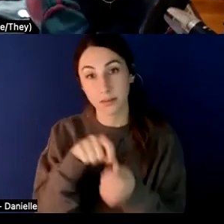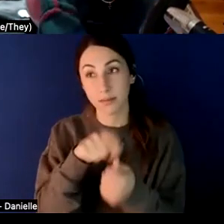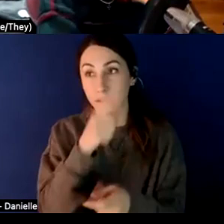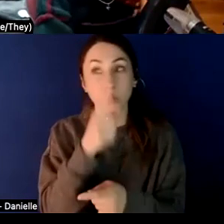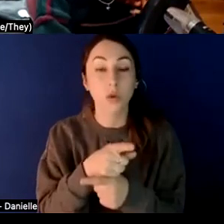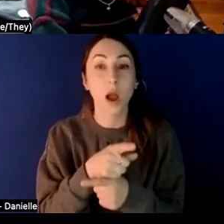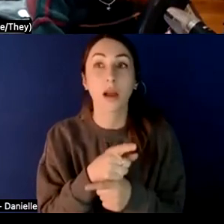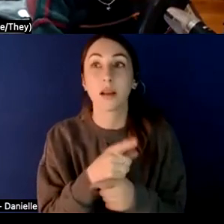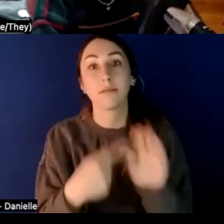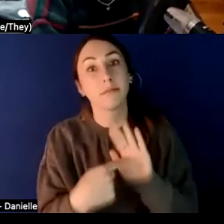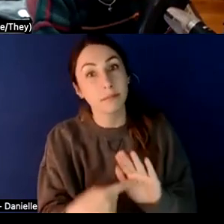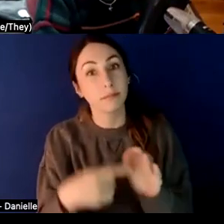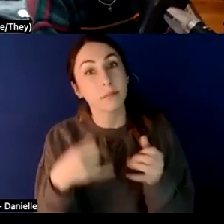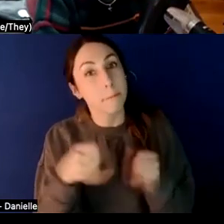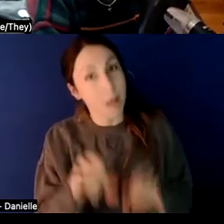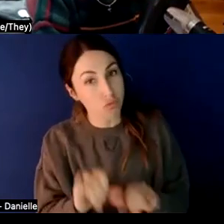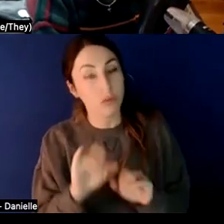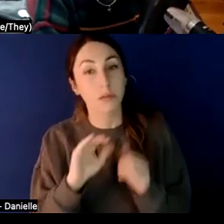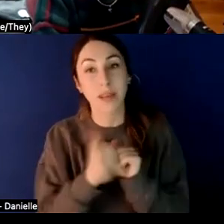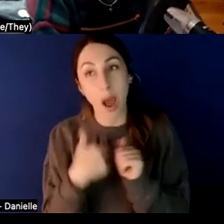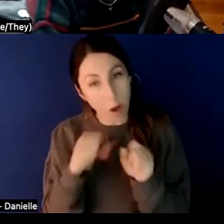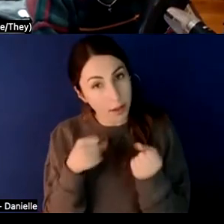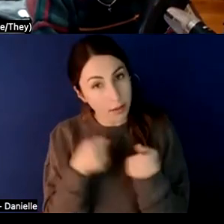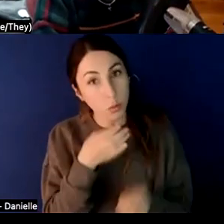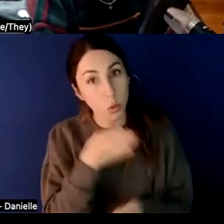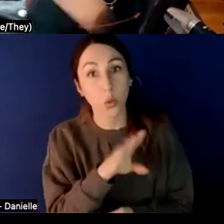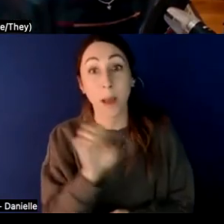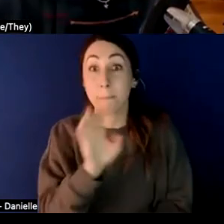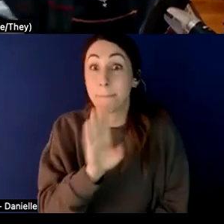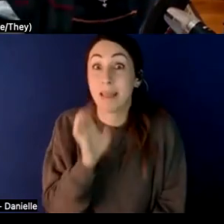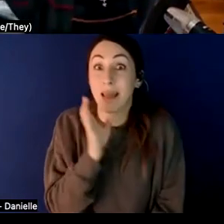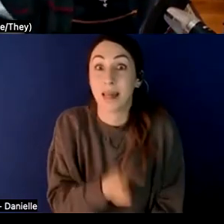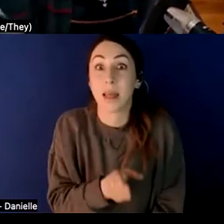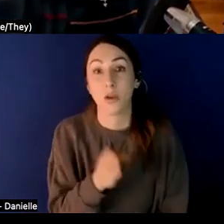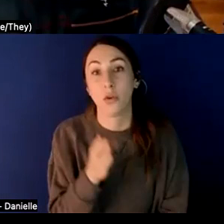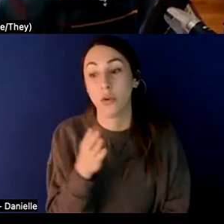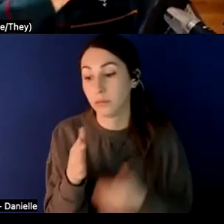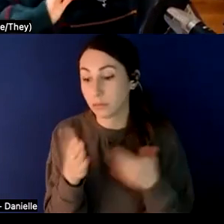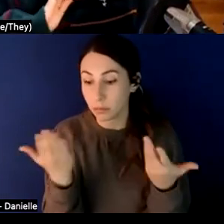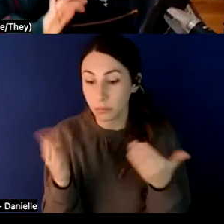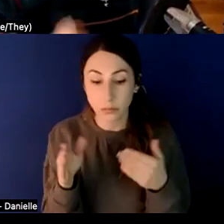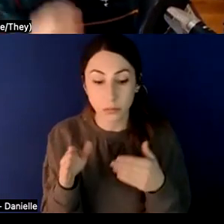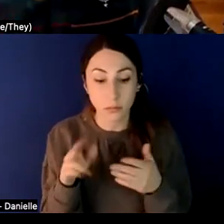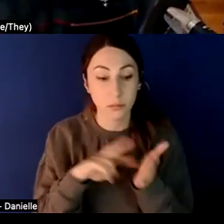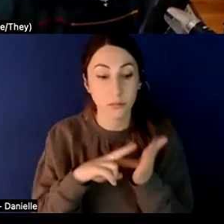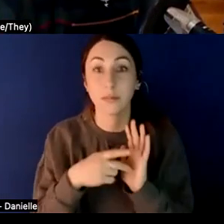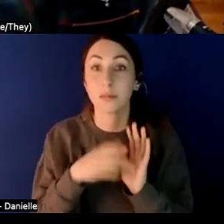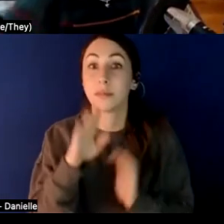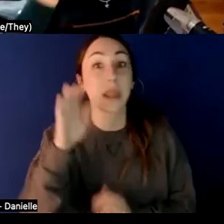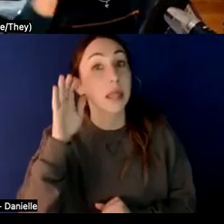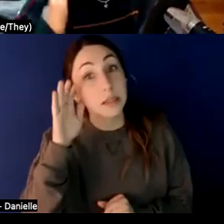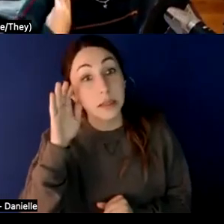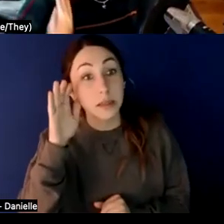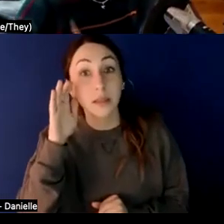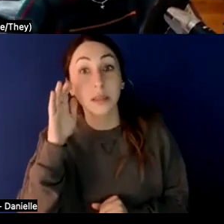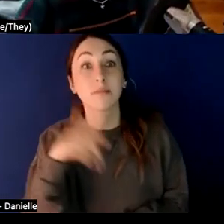and how you can support somebody and being there to support them, even if it's being that listening ear, the person to